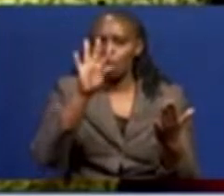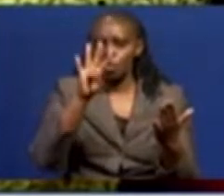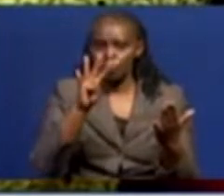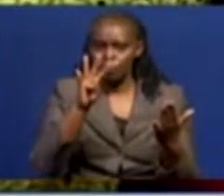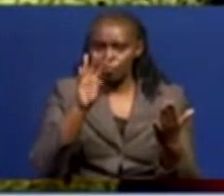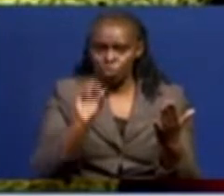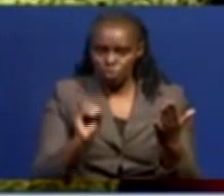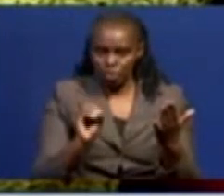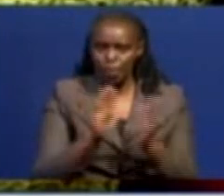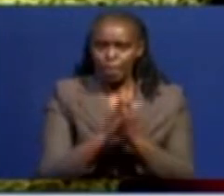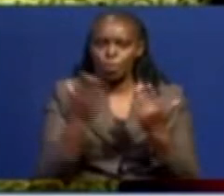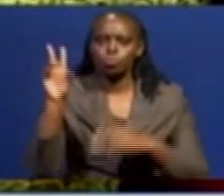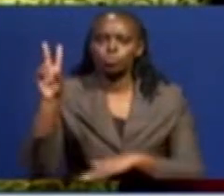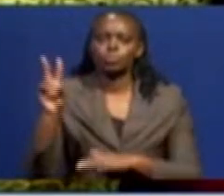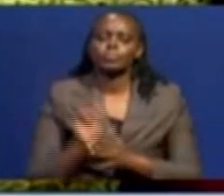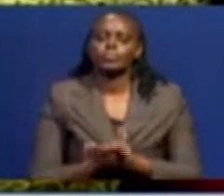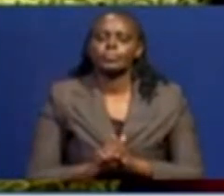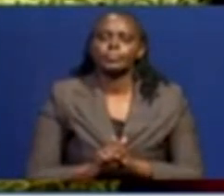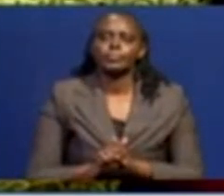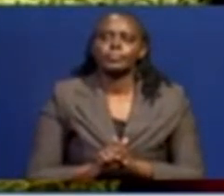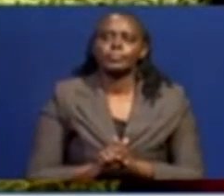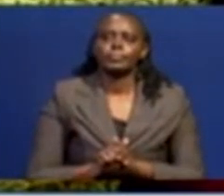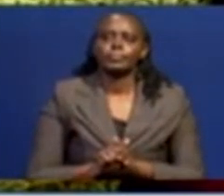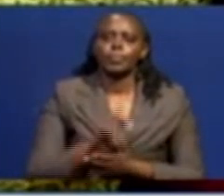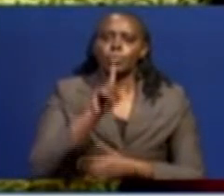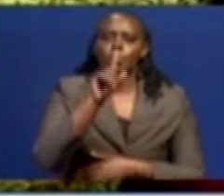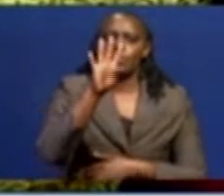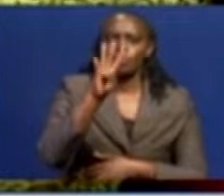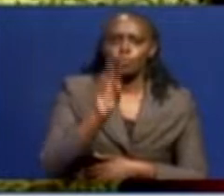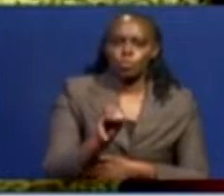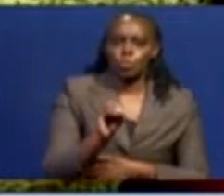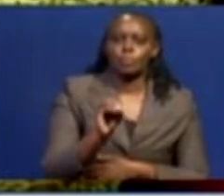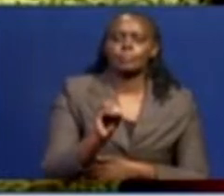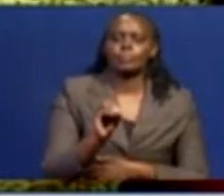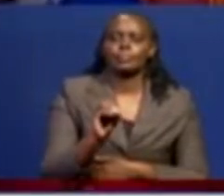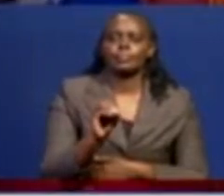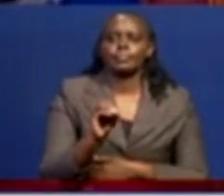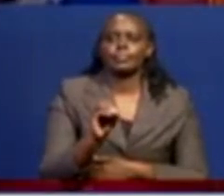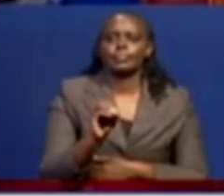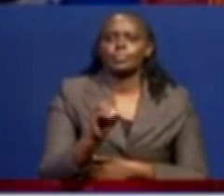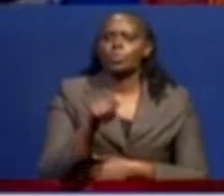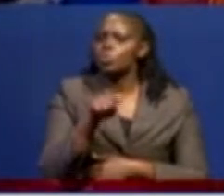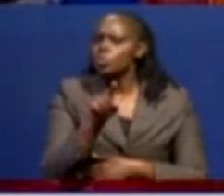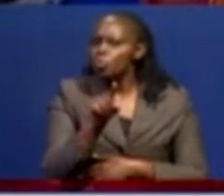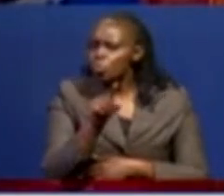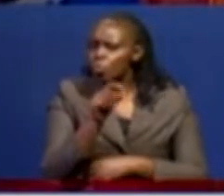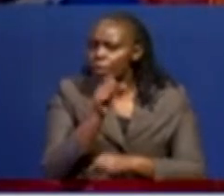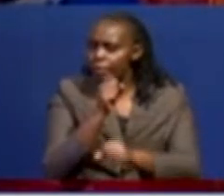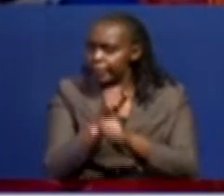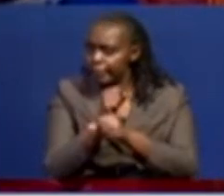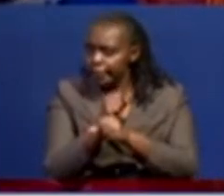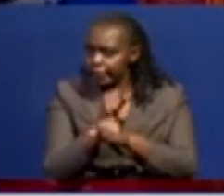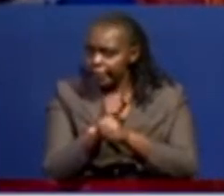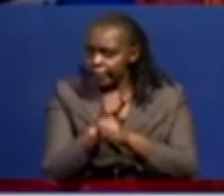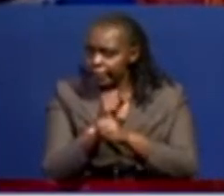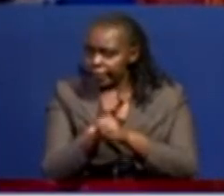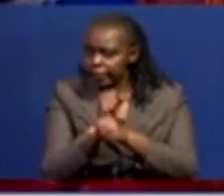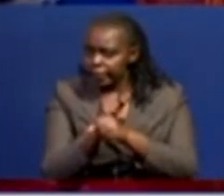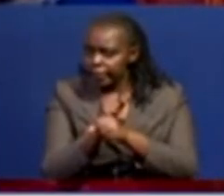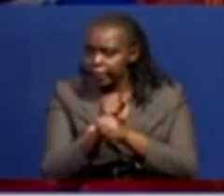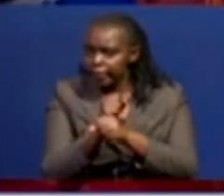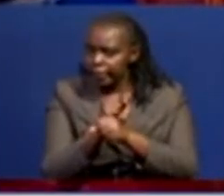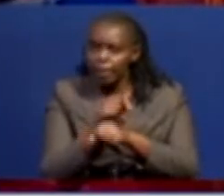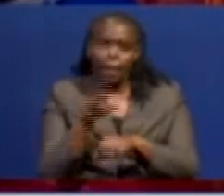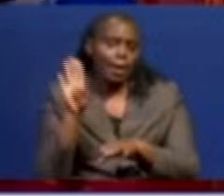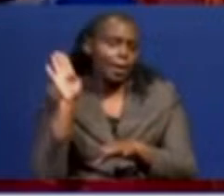Page 140 of volume 2. Page 140. Yes. Did you conduct